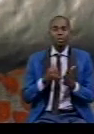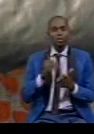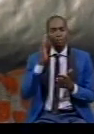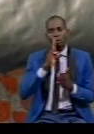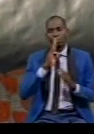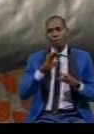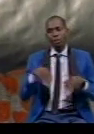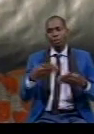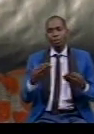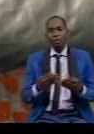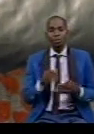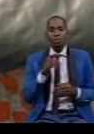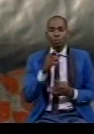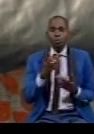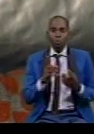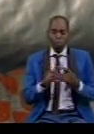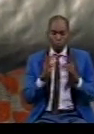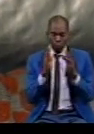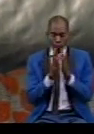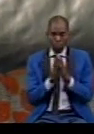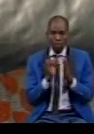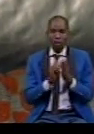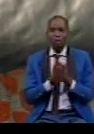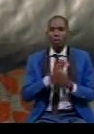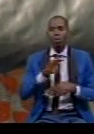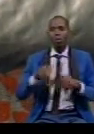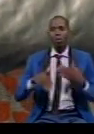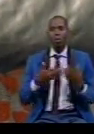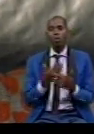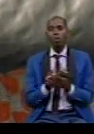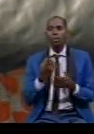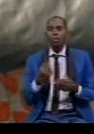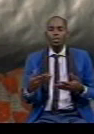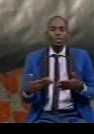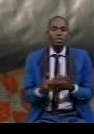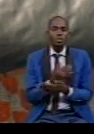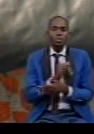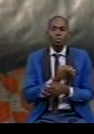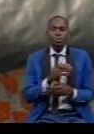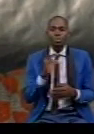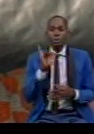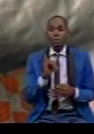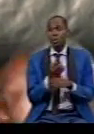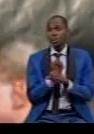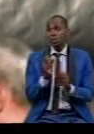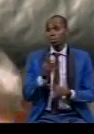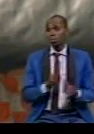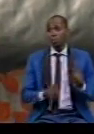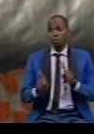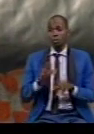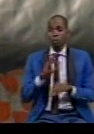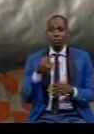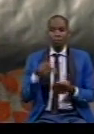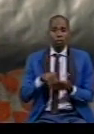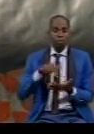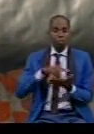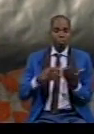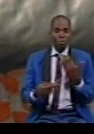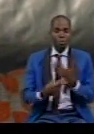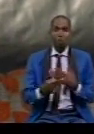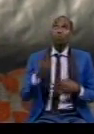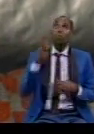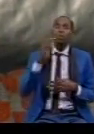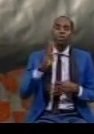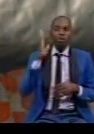nerve and my muscle there. Pray, you will overcome. I will